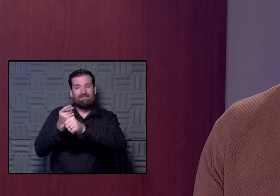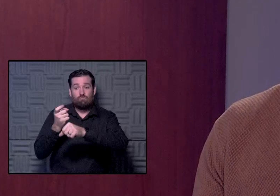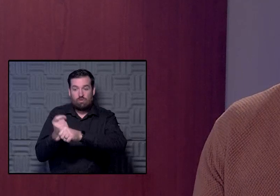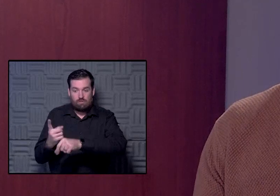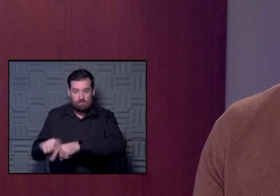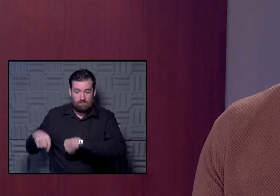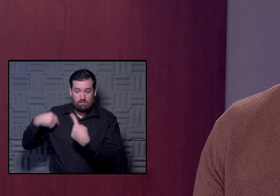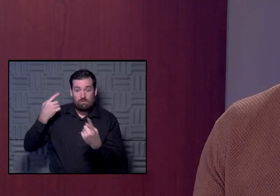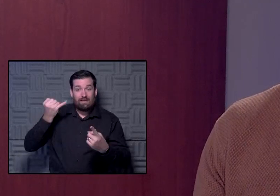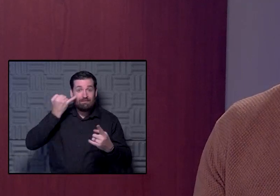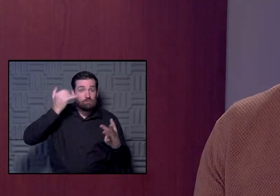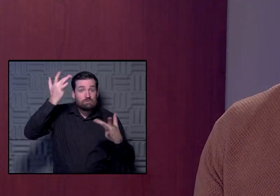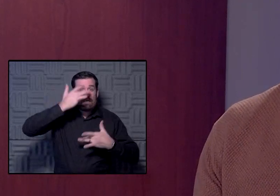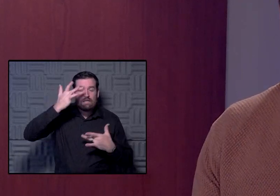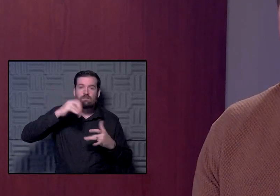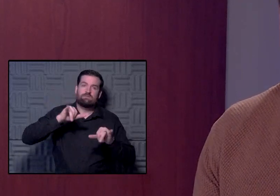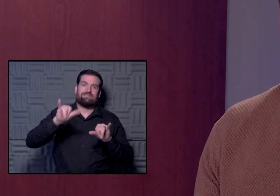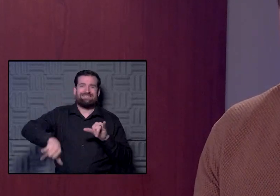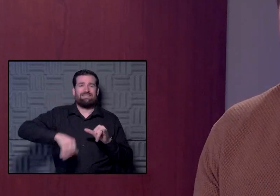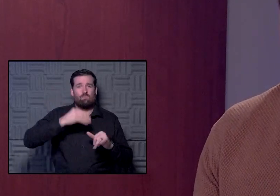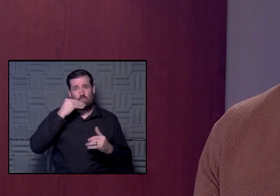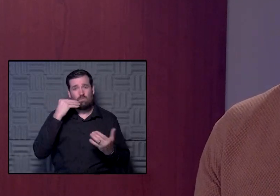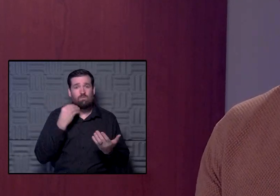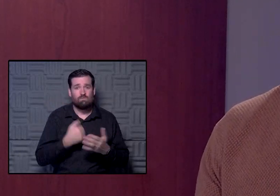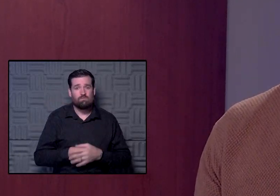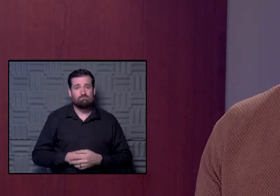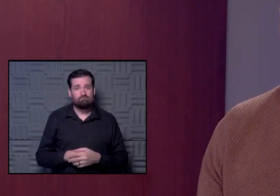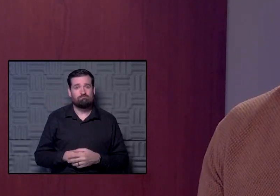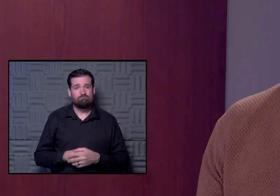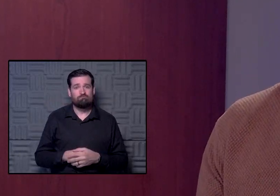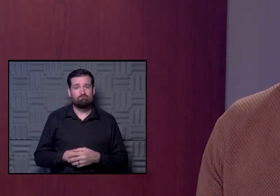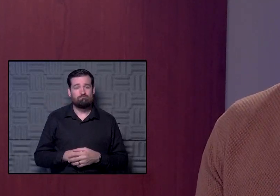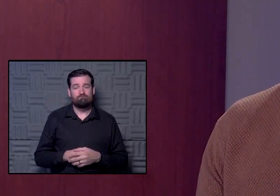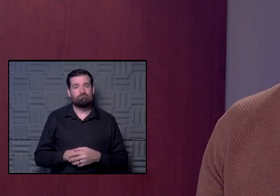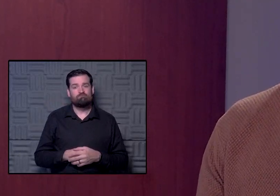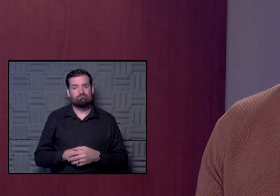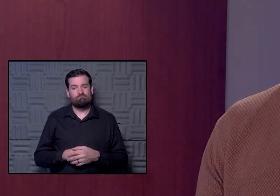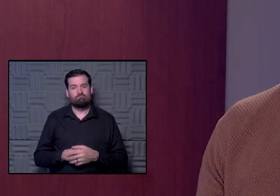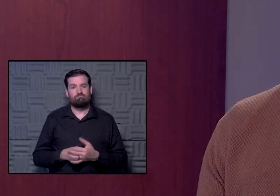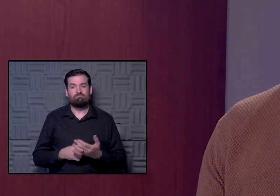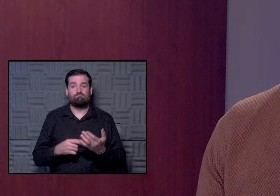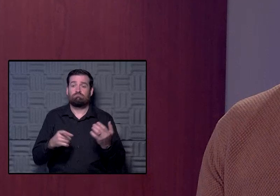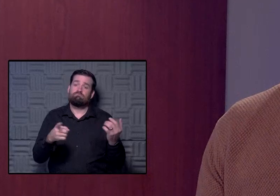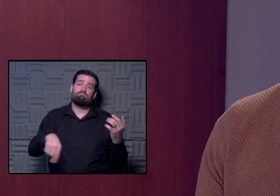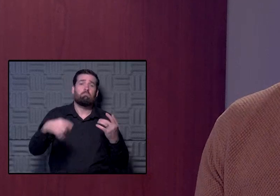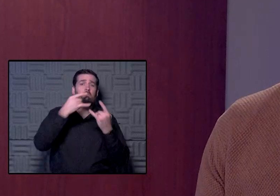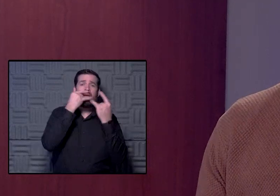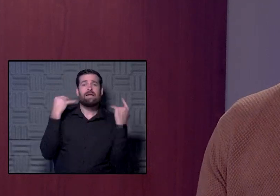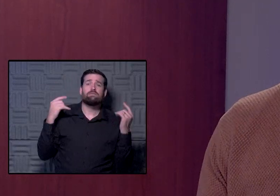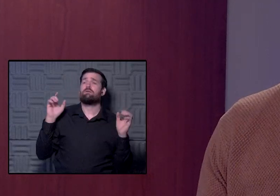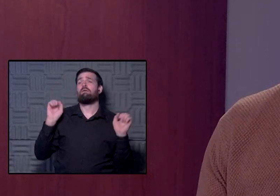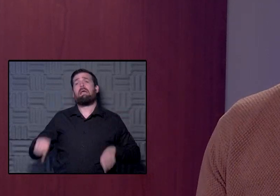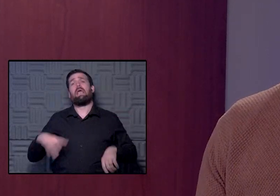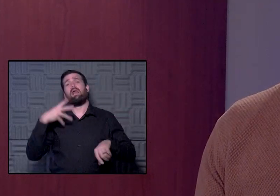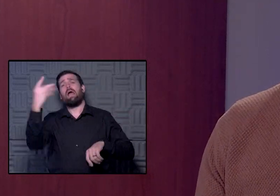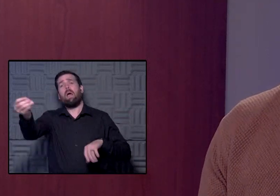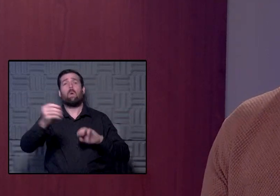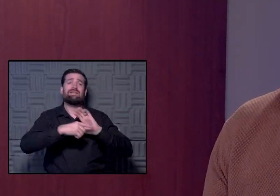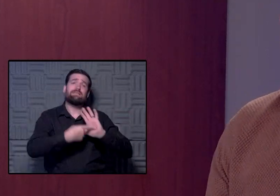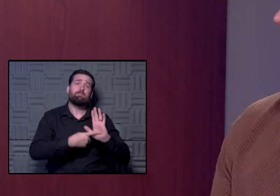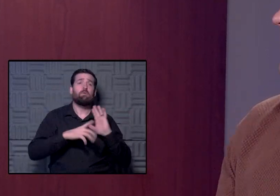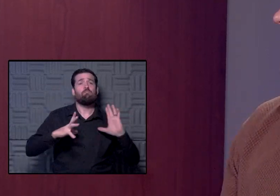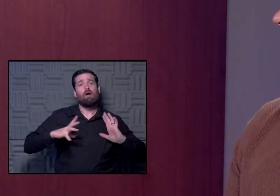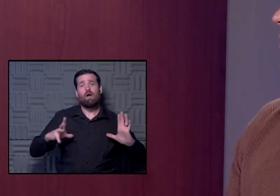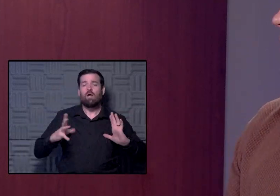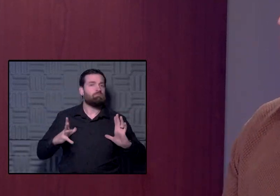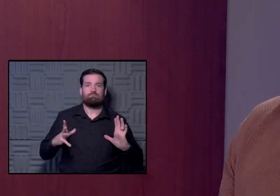If you're sick, you should stay home. And so making sure that don't rely on, because everyone's going to be masked, that you can leave when you're symptomatic. You can go to the